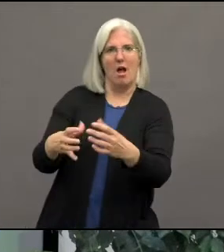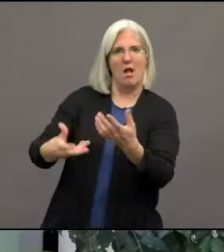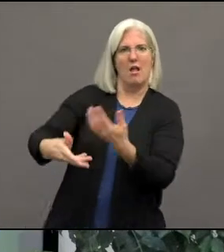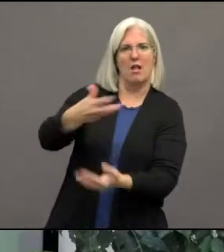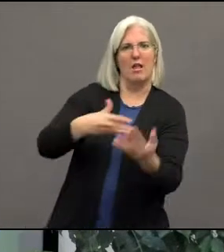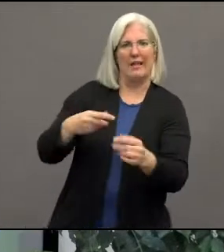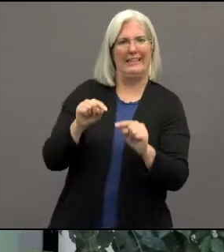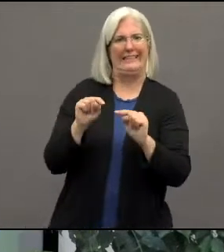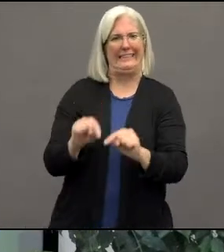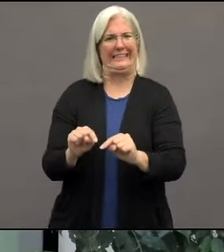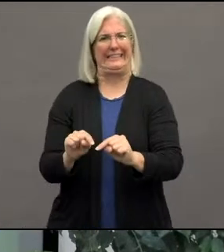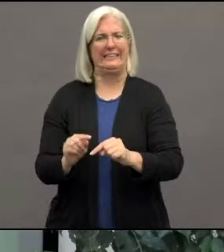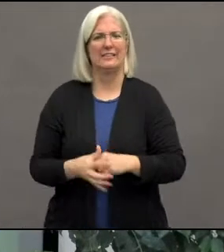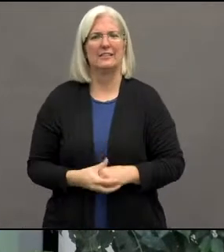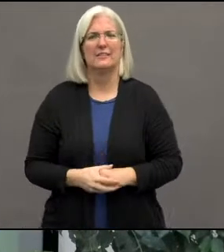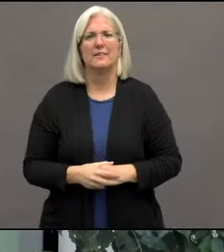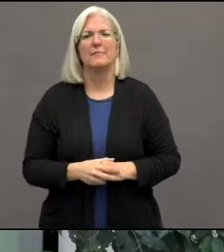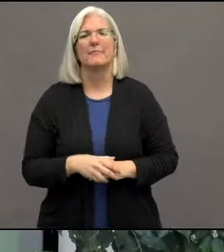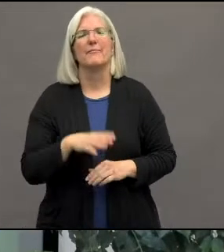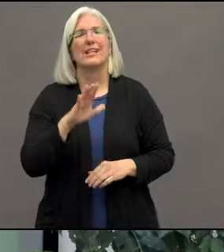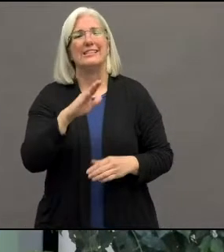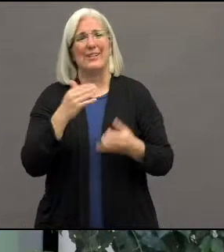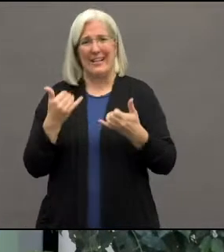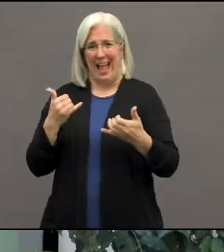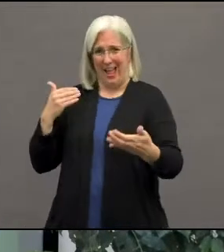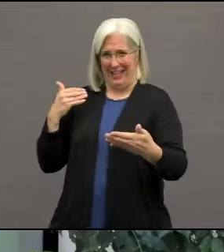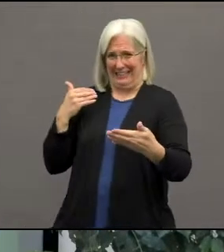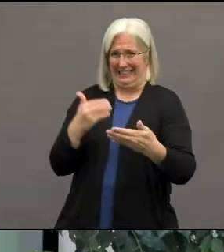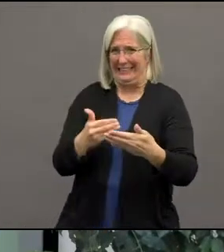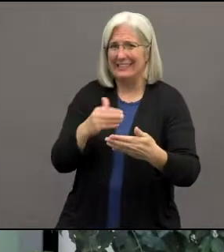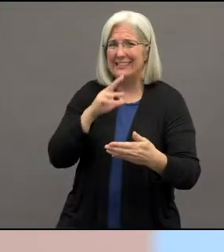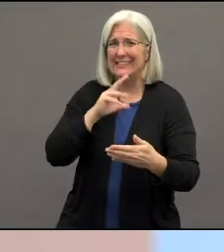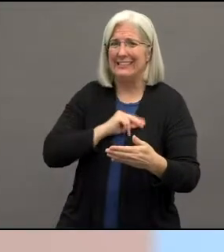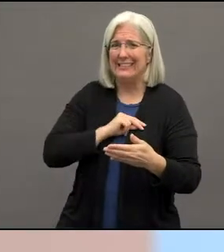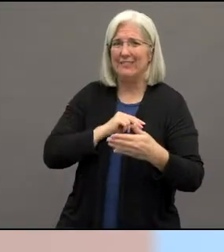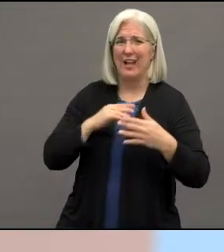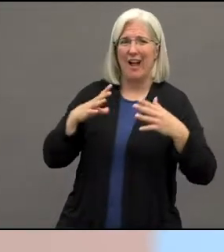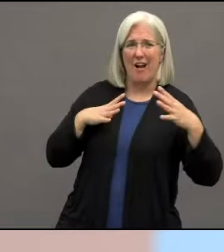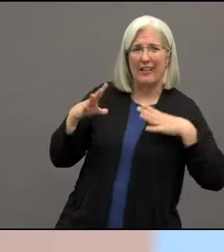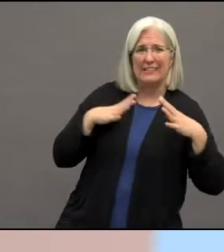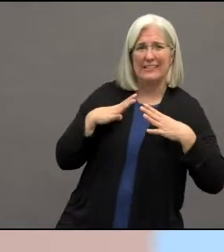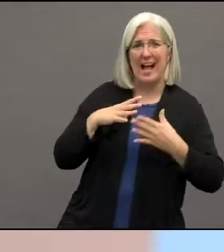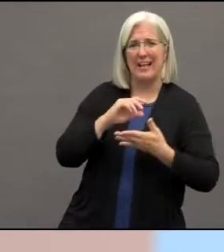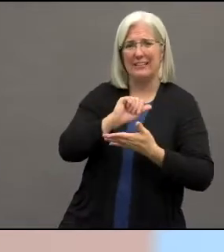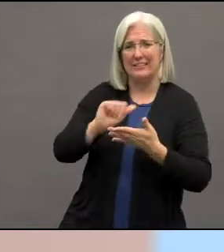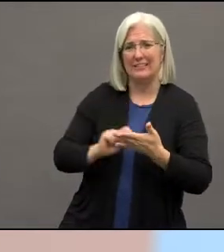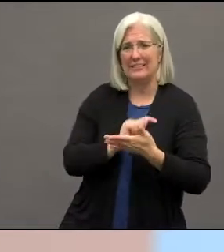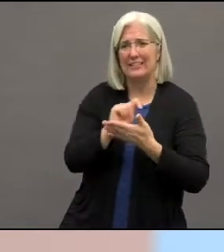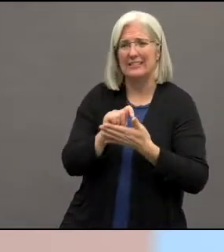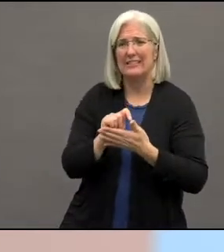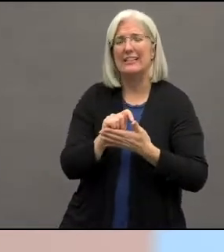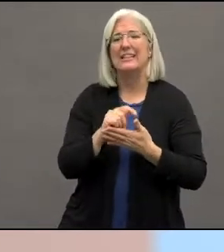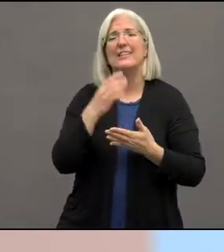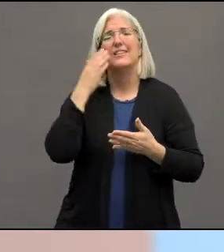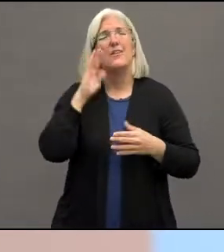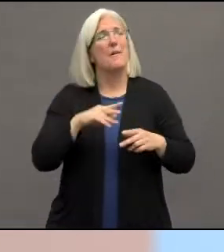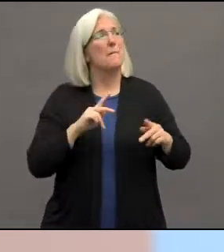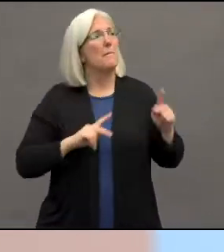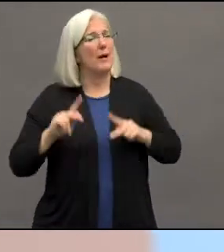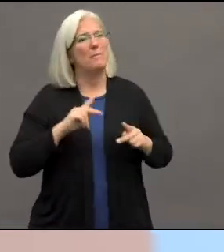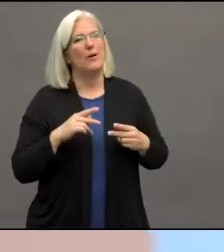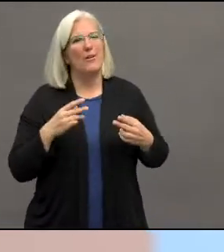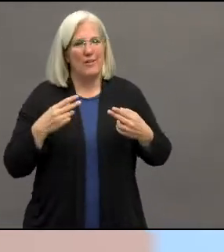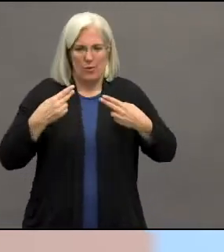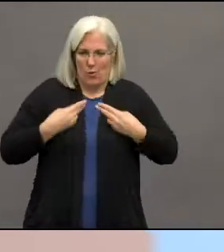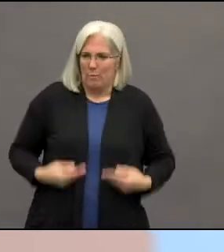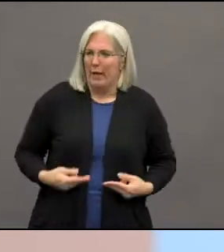move into the holiday season. We know that we as humans like to connect with others. We like to be and interact